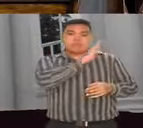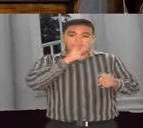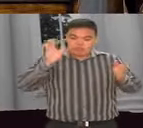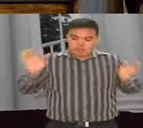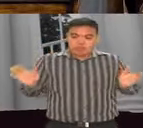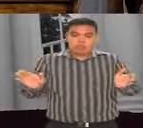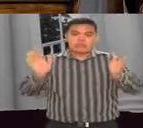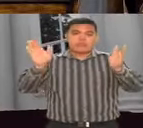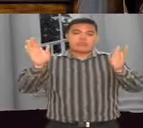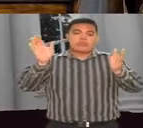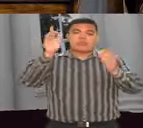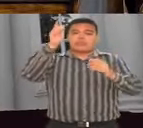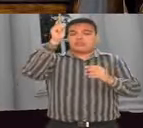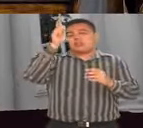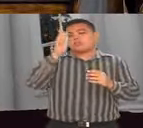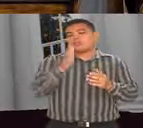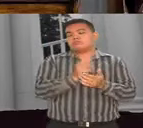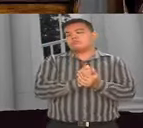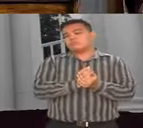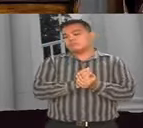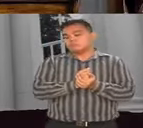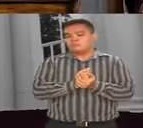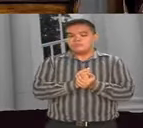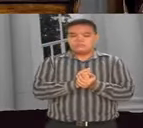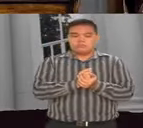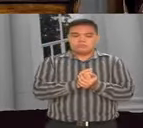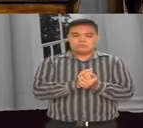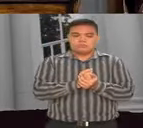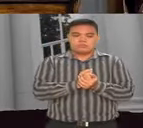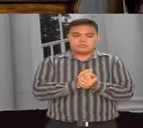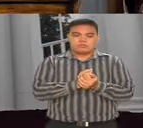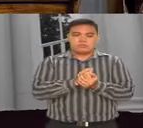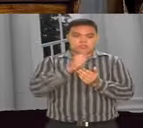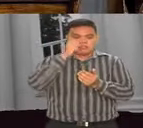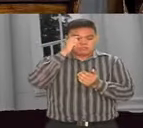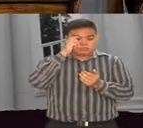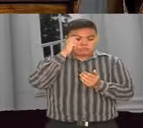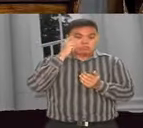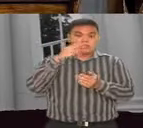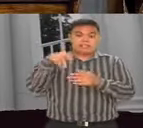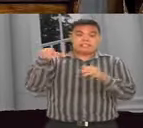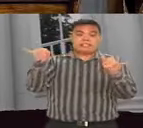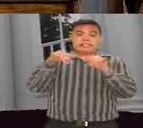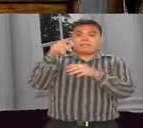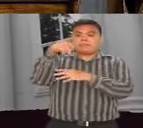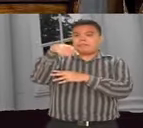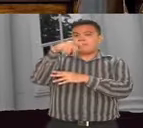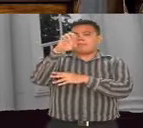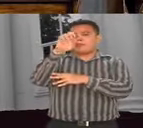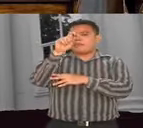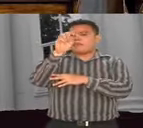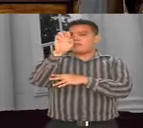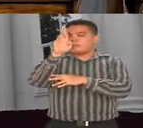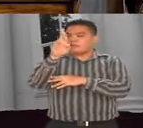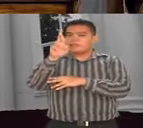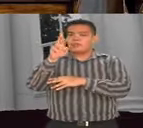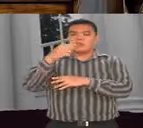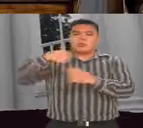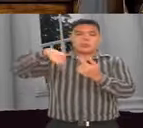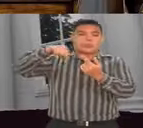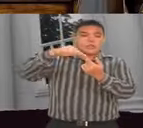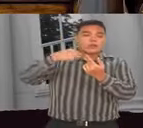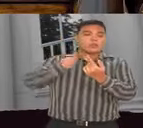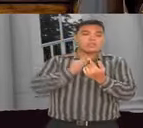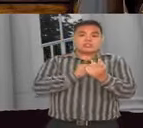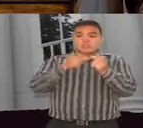are filled, when we are filled with the Holy Spirit and controlled of the Holy Spirit, much like, if you remember the Apostle Peter, when we are controlled